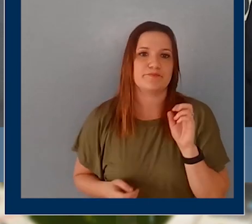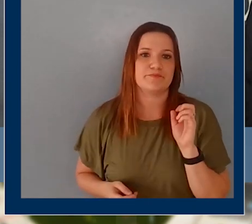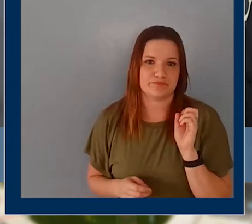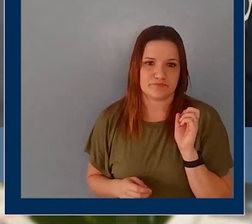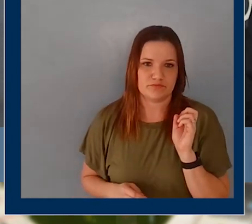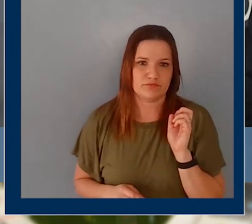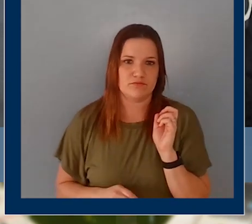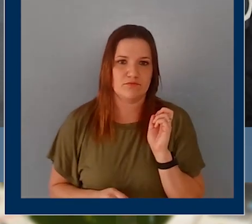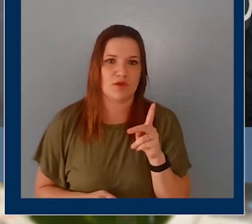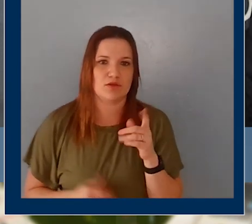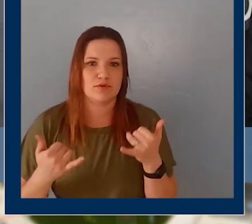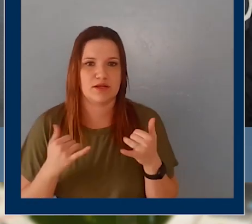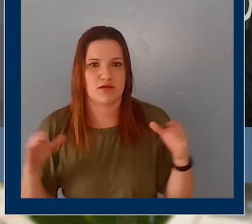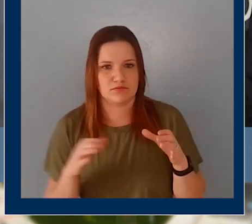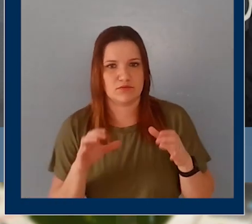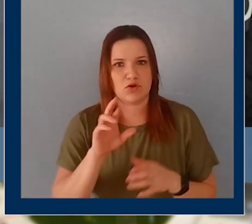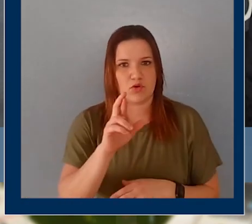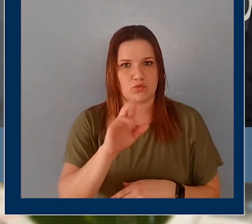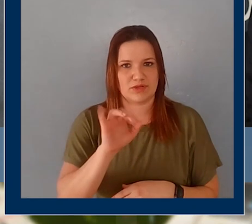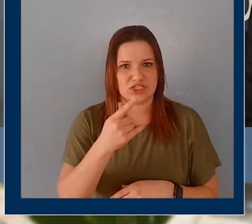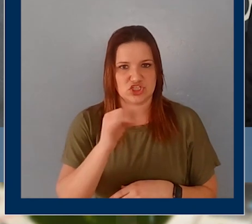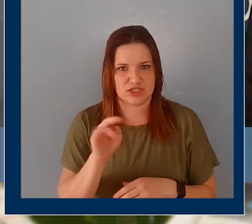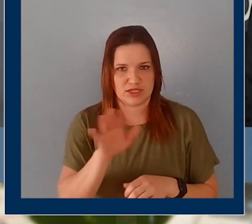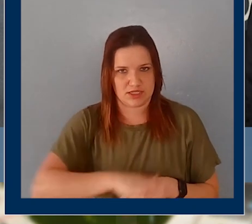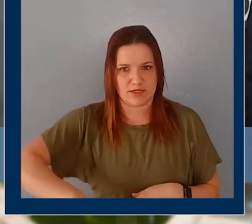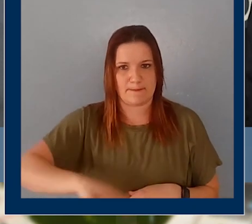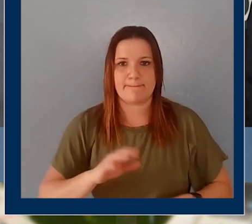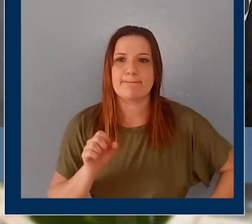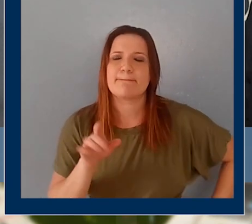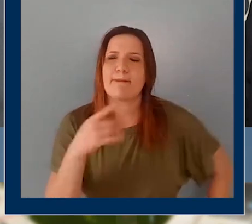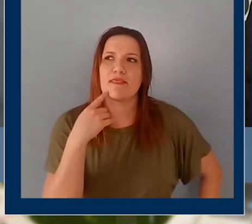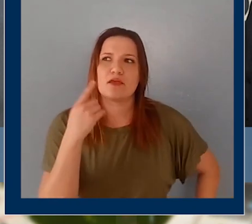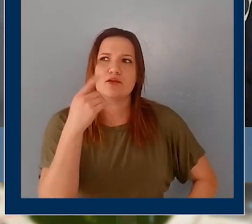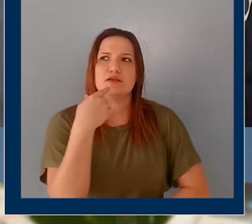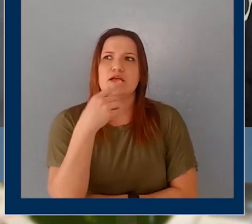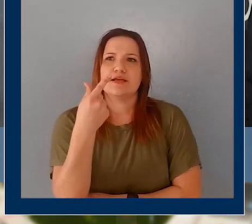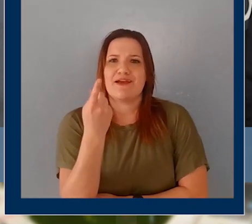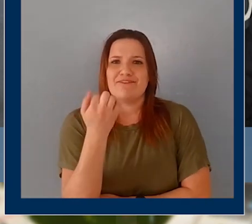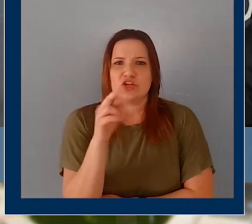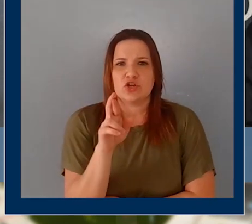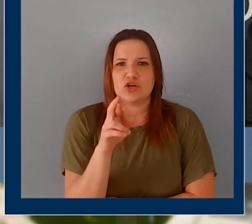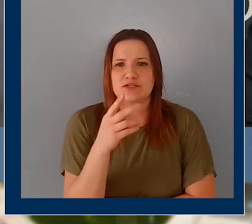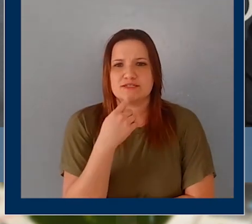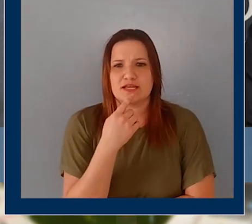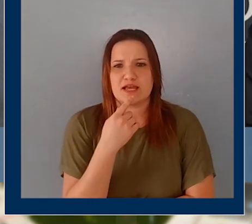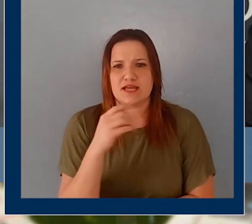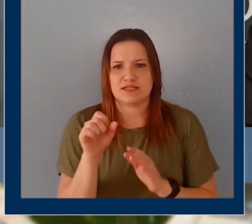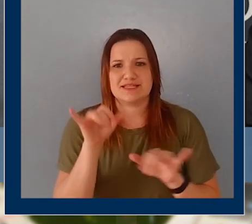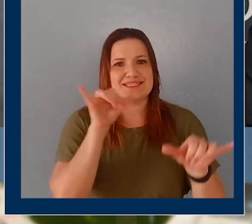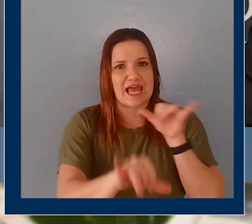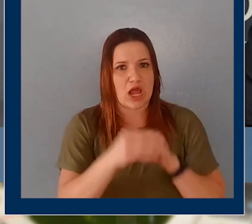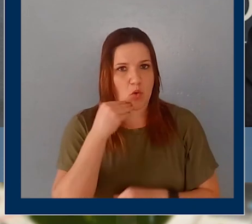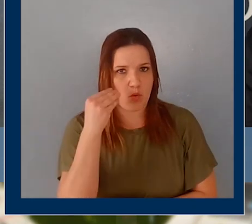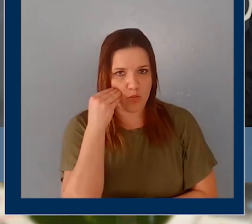geographic regions. We created ours called the San Joaquin Valley region, which is made up of 12 counties that stretch from San